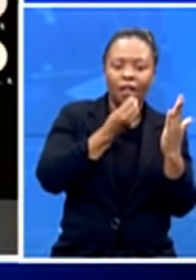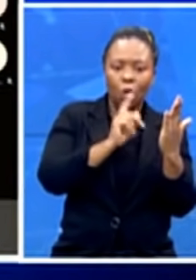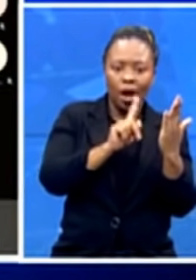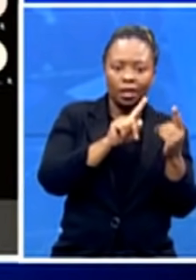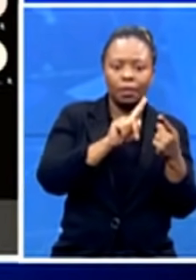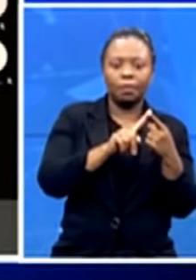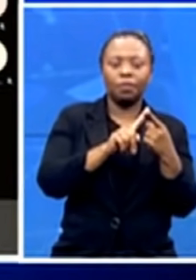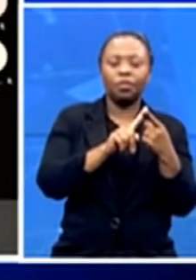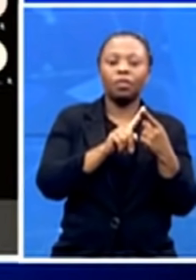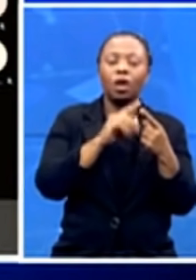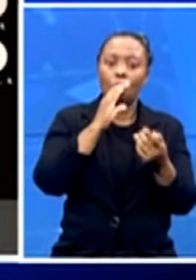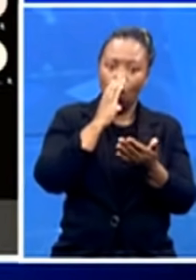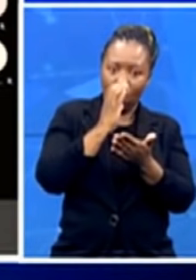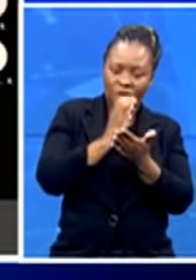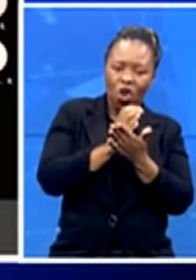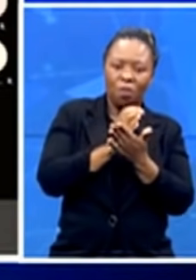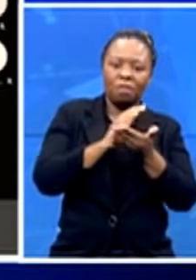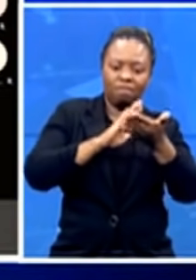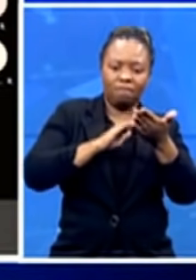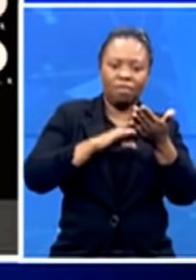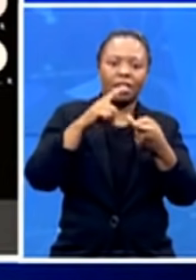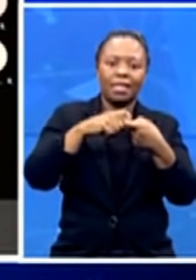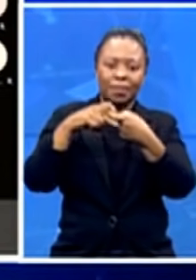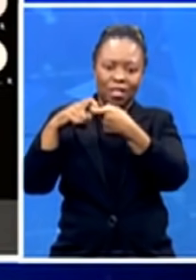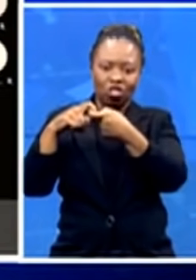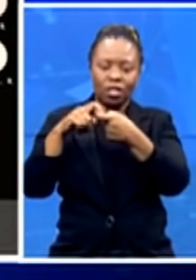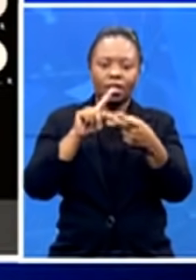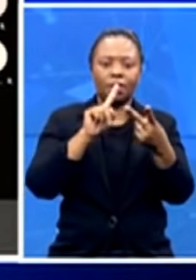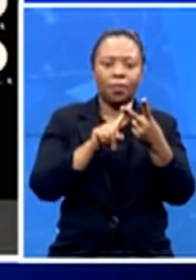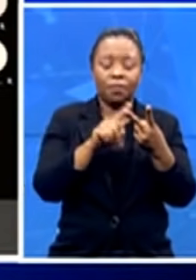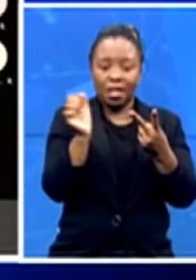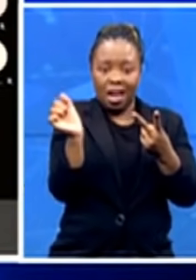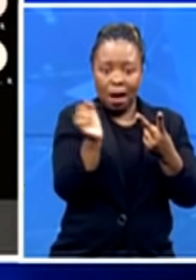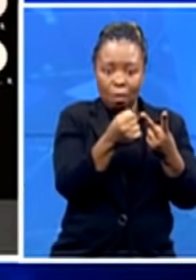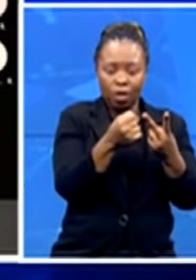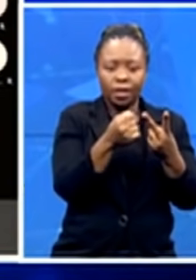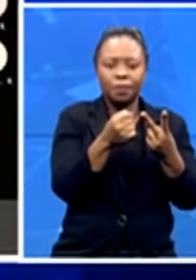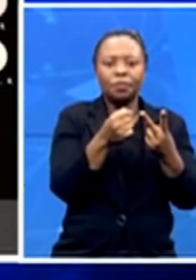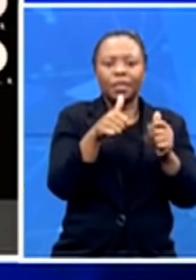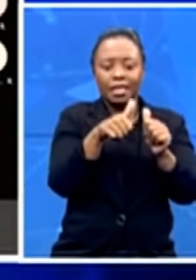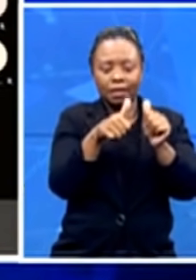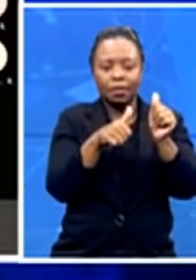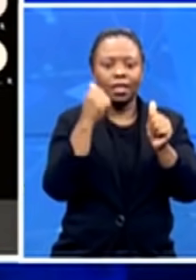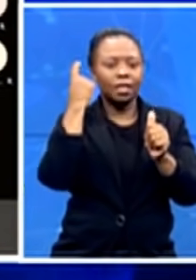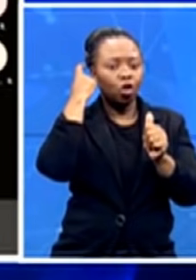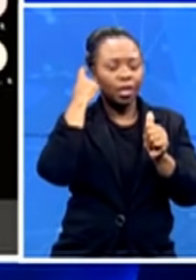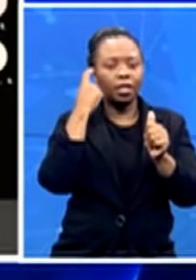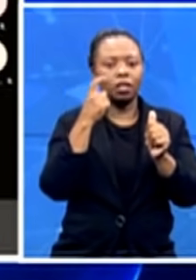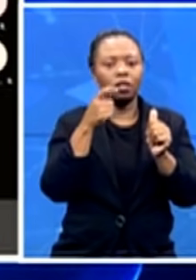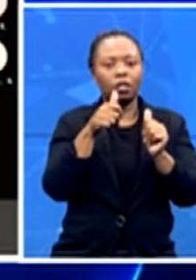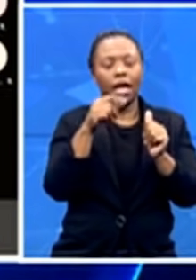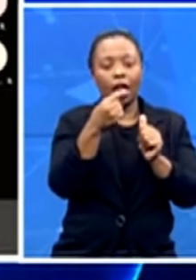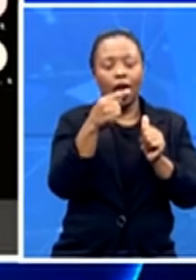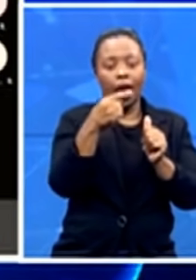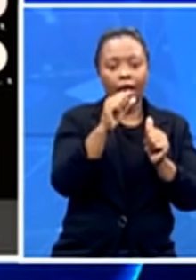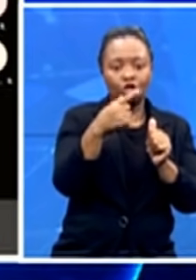It appointed the Deputy Secretary General to perform the tasks of the Secretary General. It indicated further that the letter of